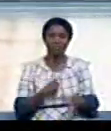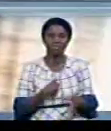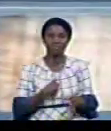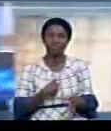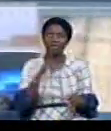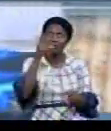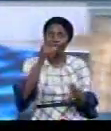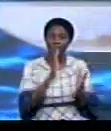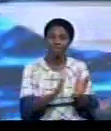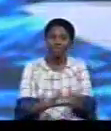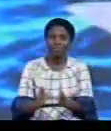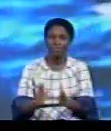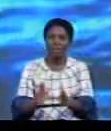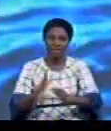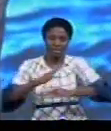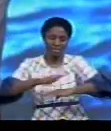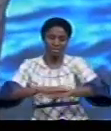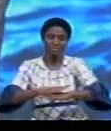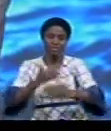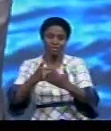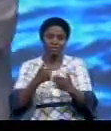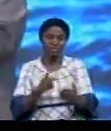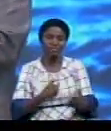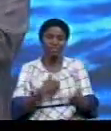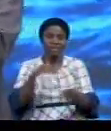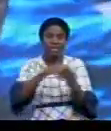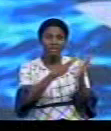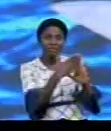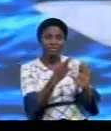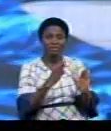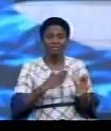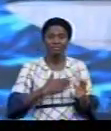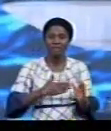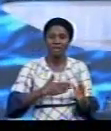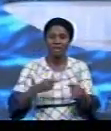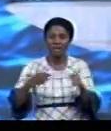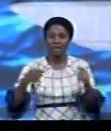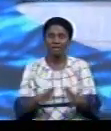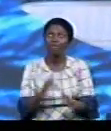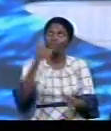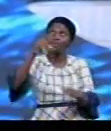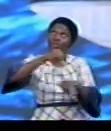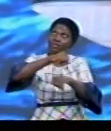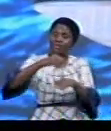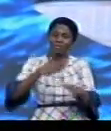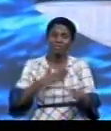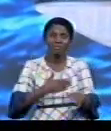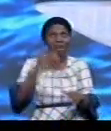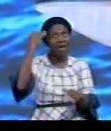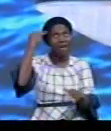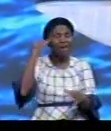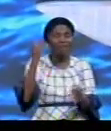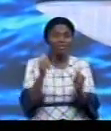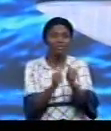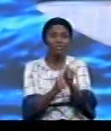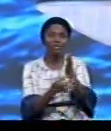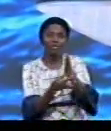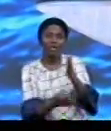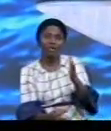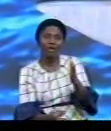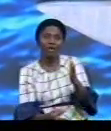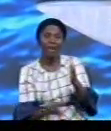presence of mine enemies as they storm in. Thou anointest my head with oil, my